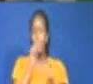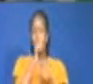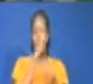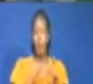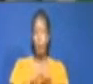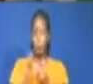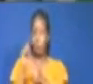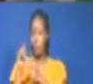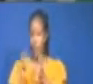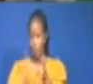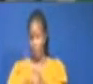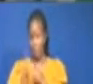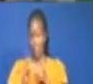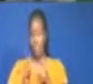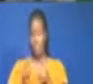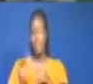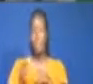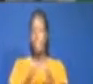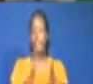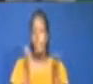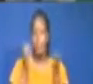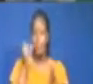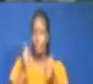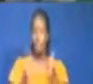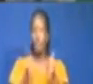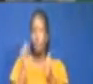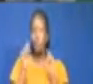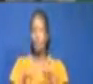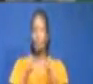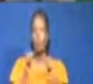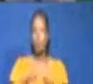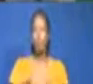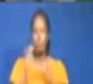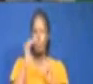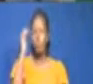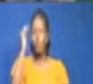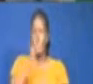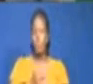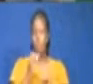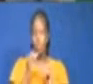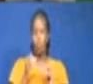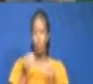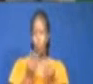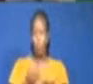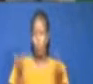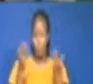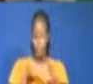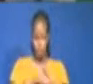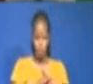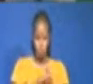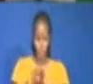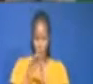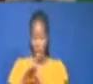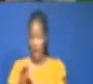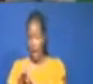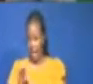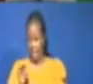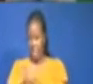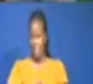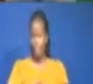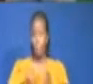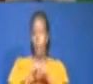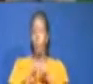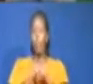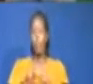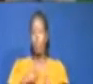manner that would really diminish the rest of the property in order to access those houses. And because of that, I am aware that